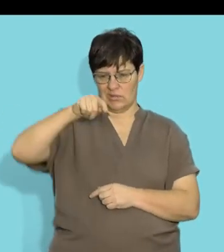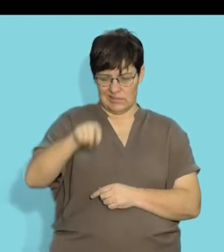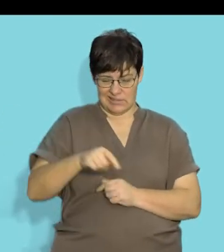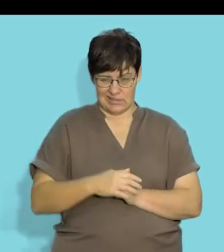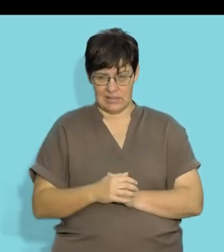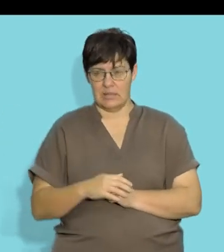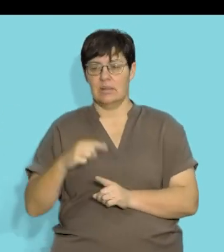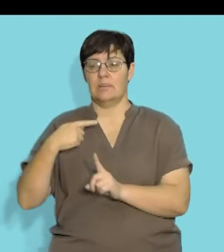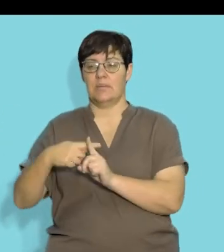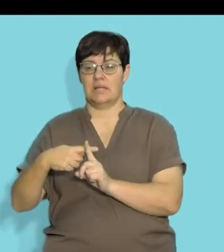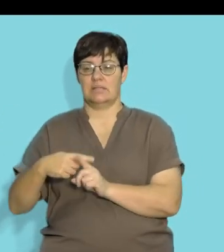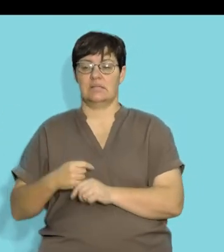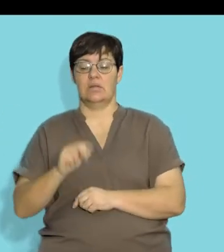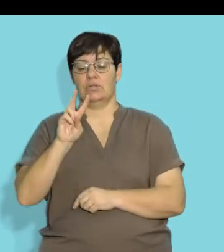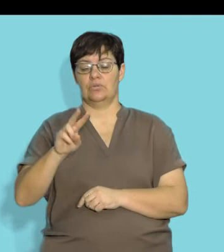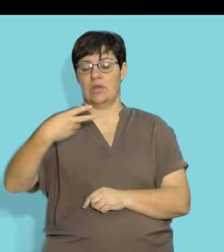plus